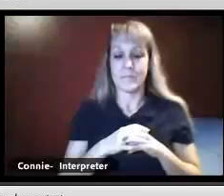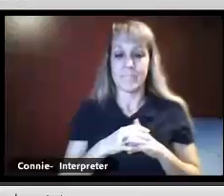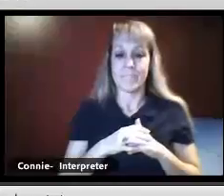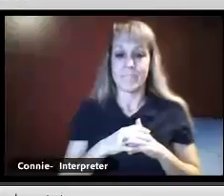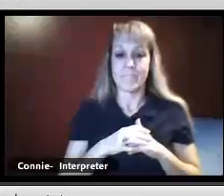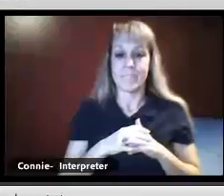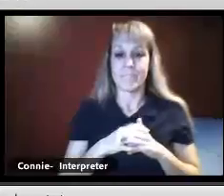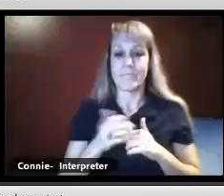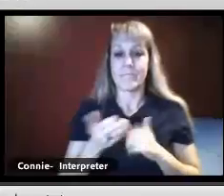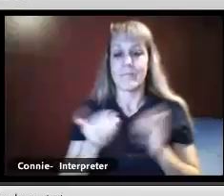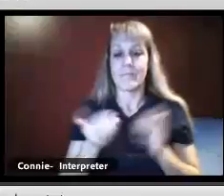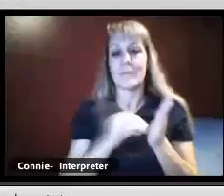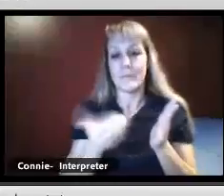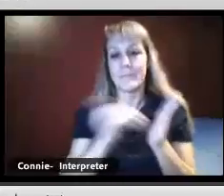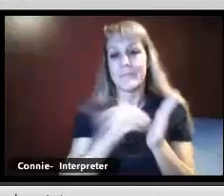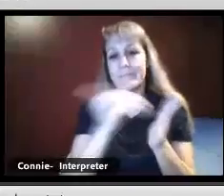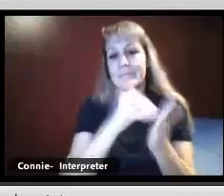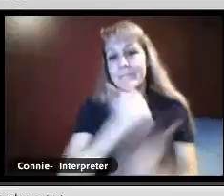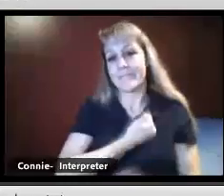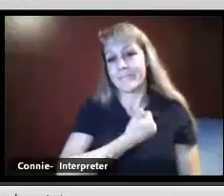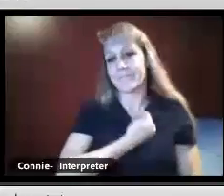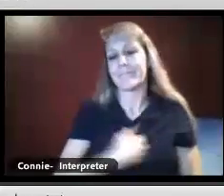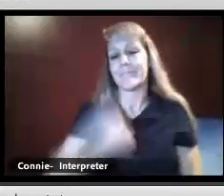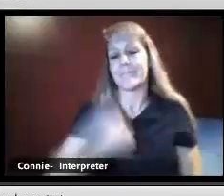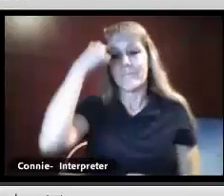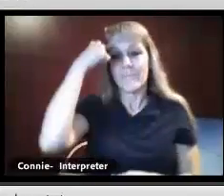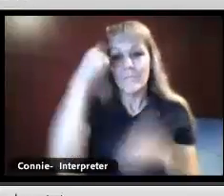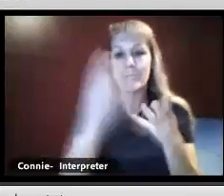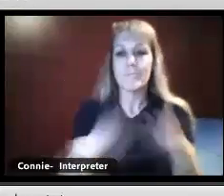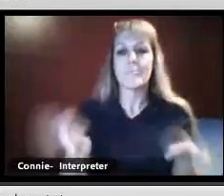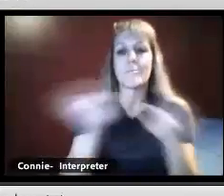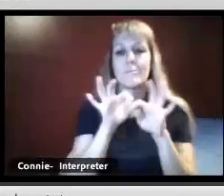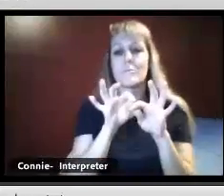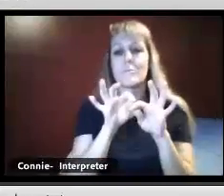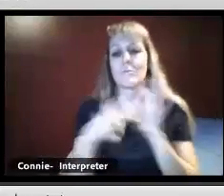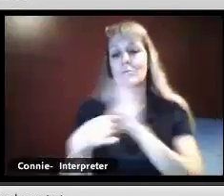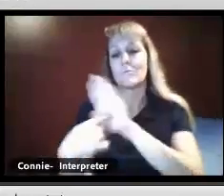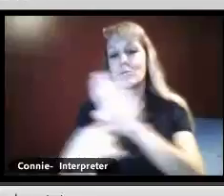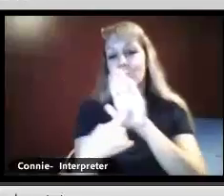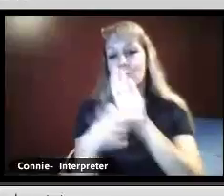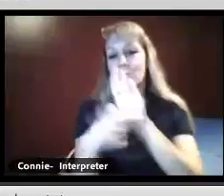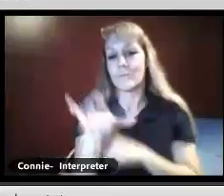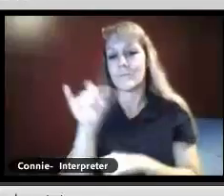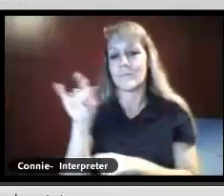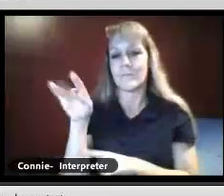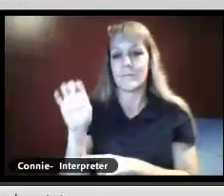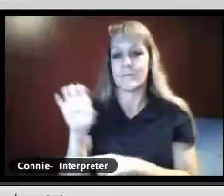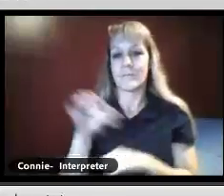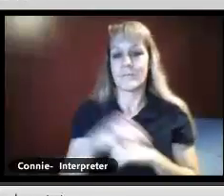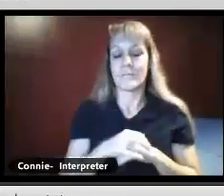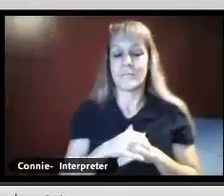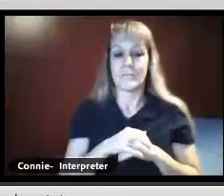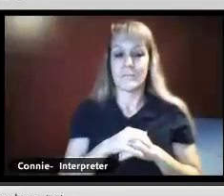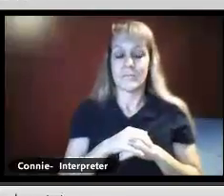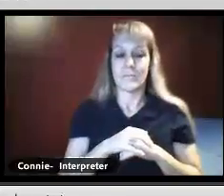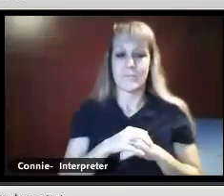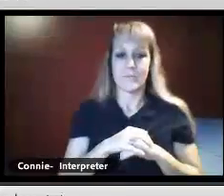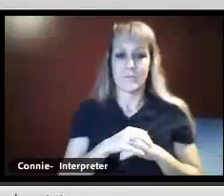seeming repetitive, I thought that it was very important to bring this site to your attention.